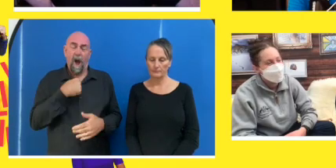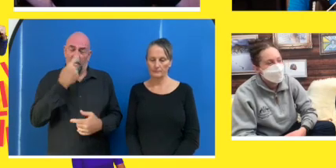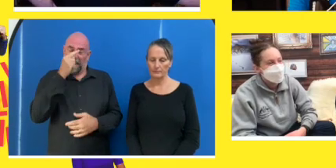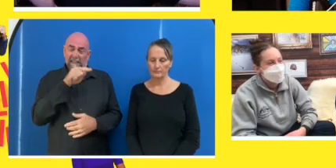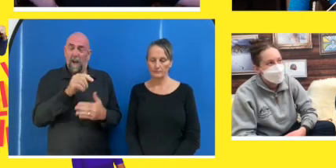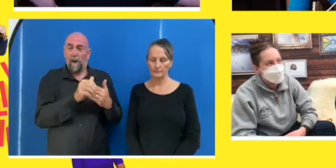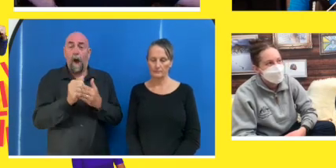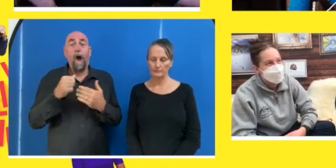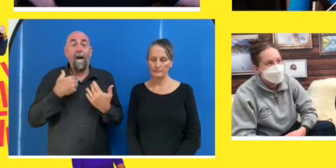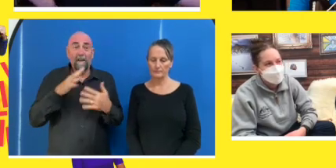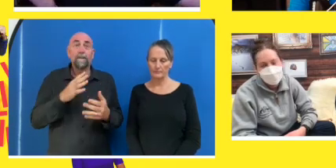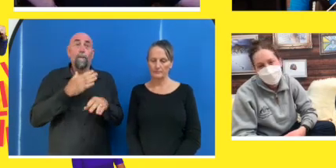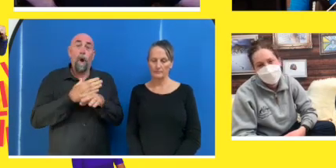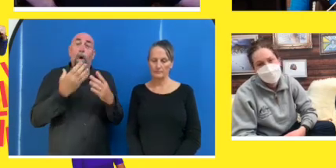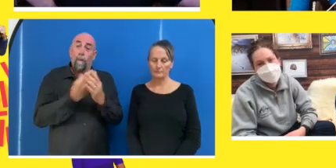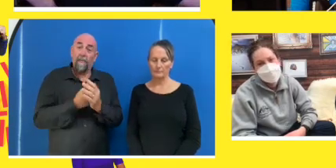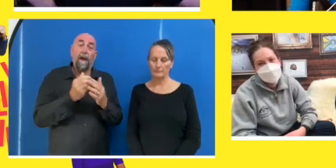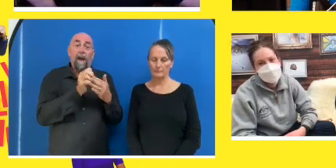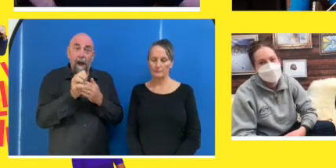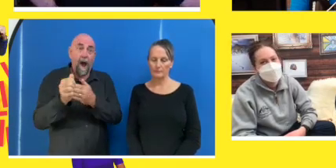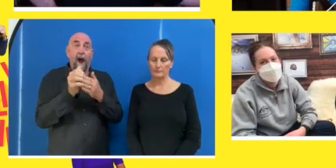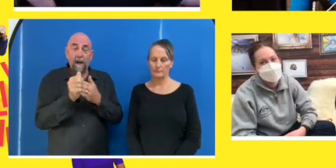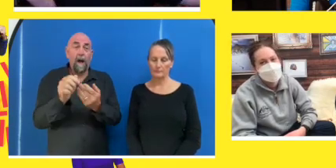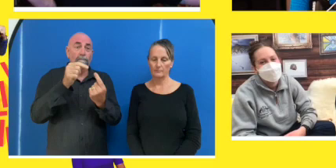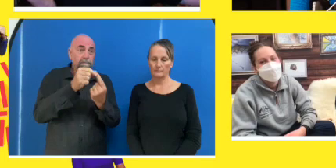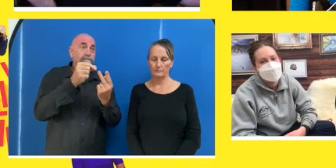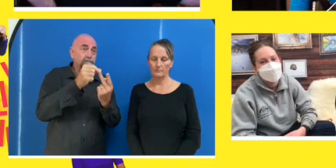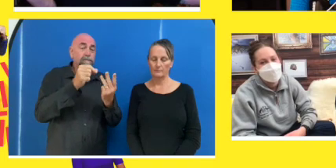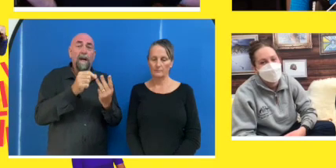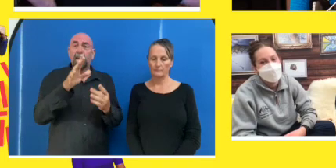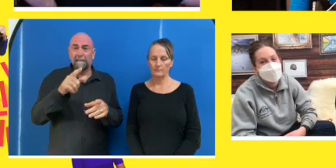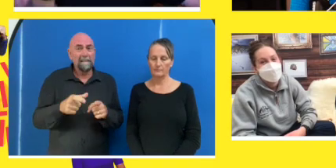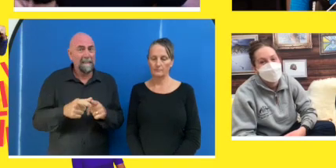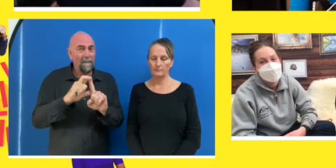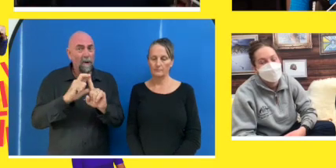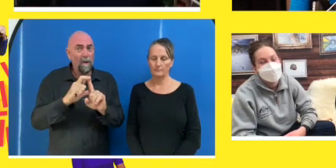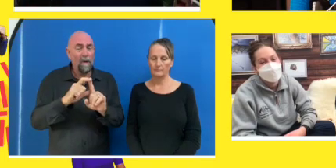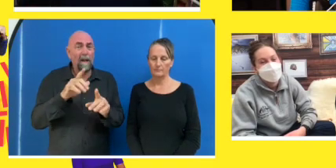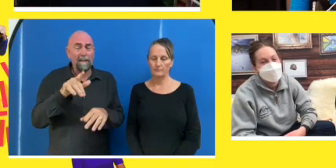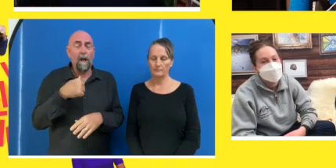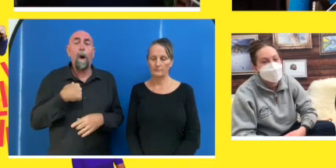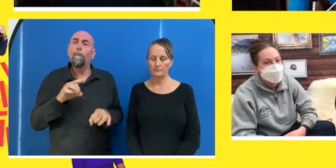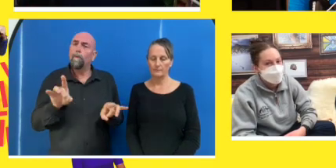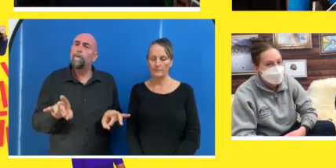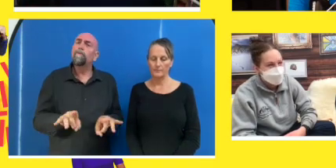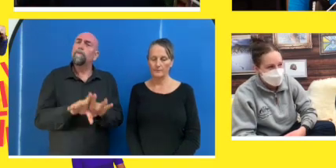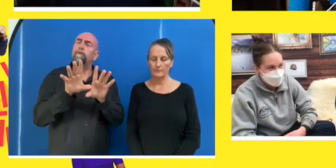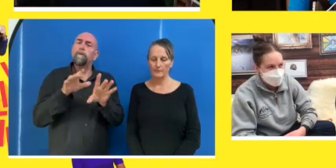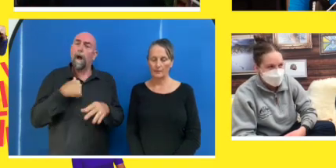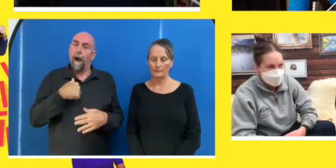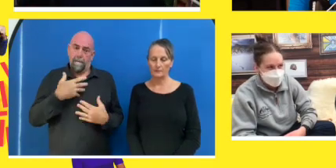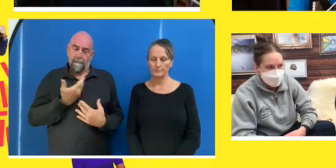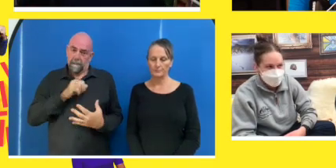who is following the guide for the very first time that you're 100 kilometers an hour plus? I'm